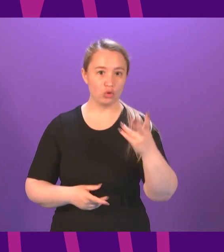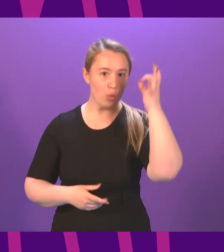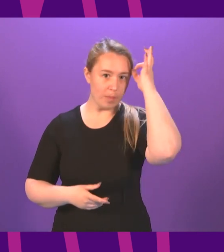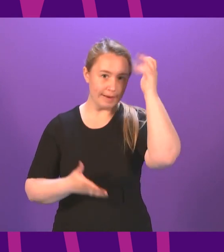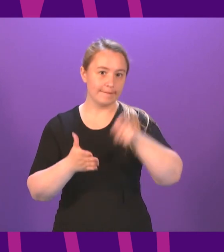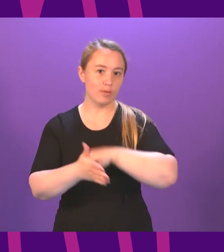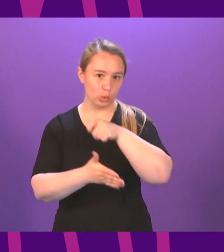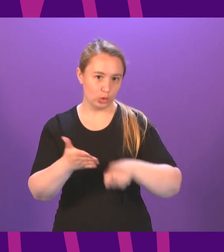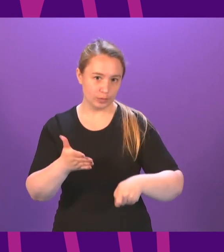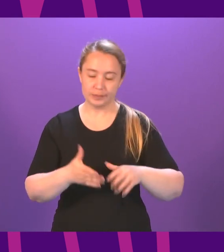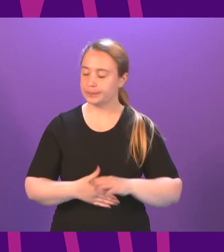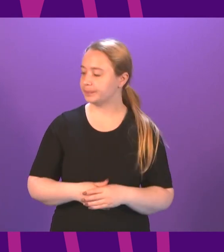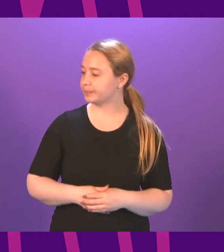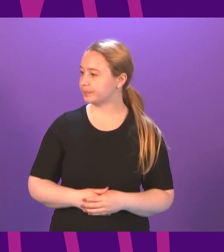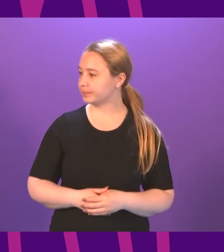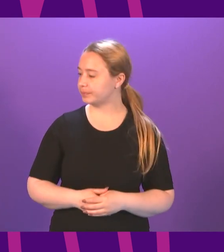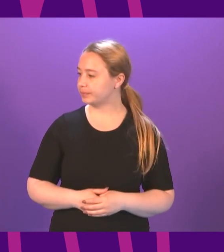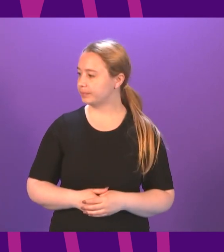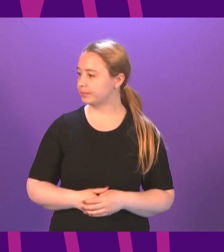vote.